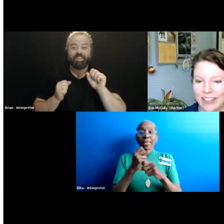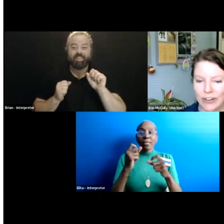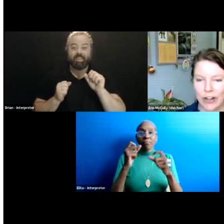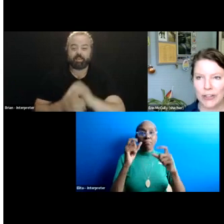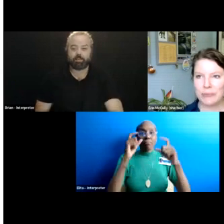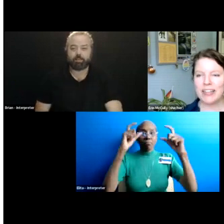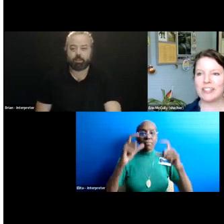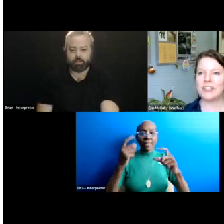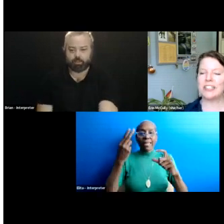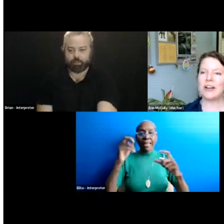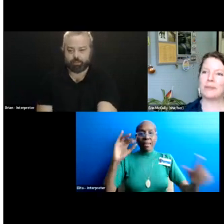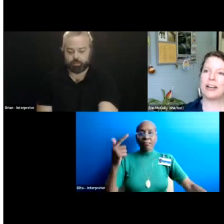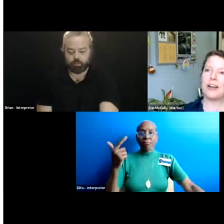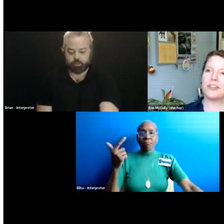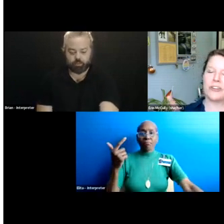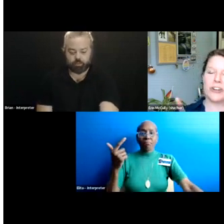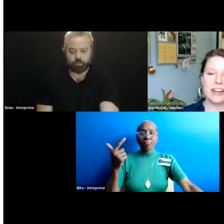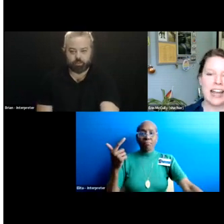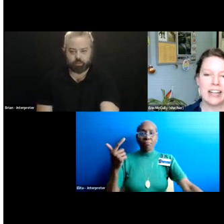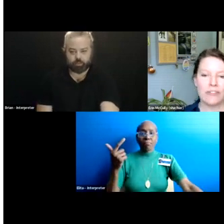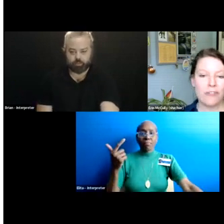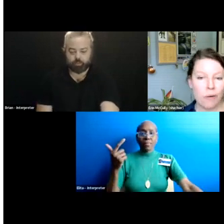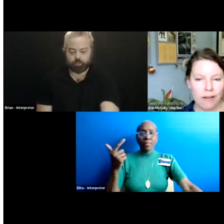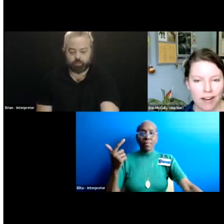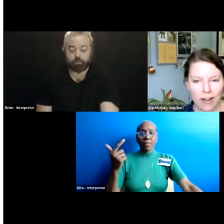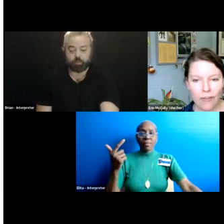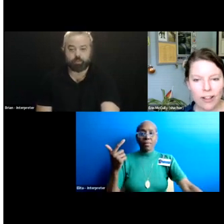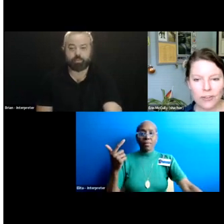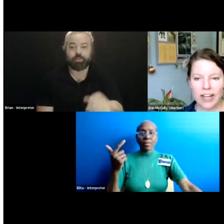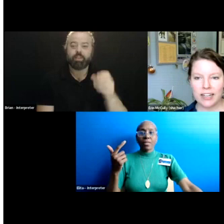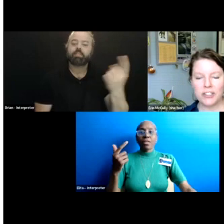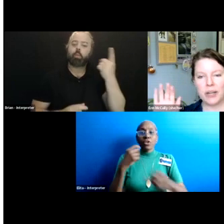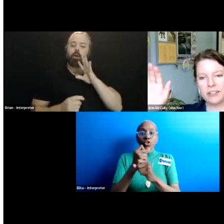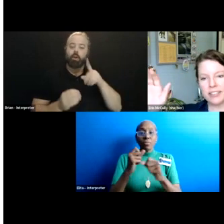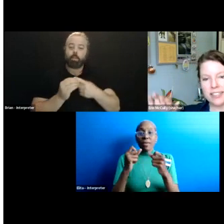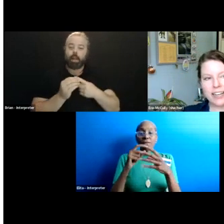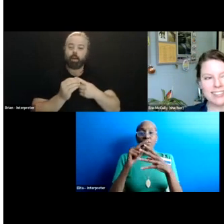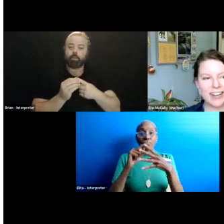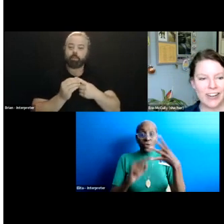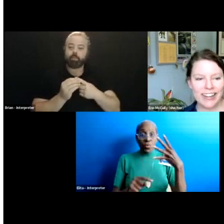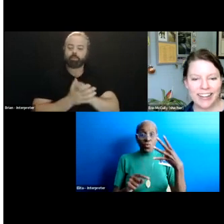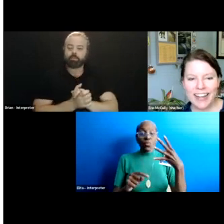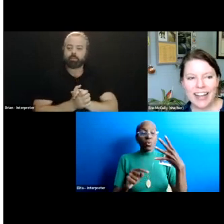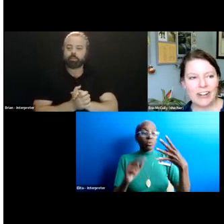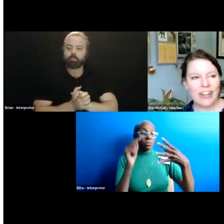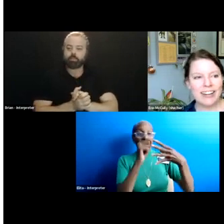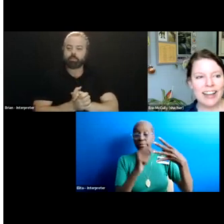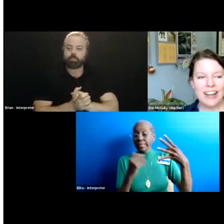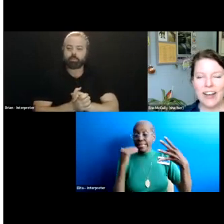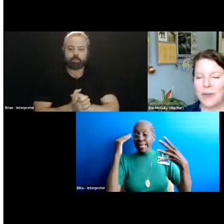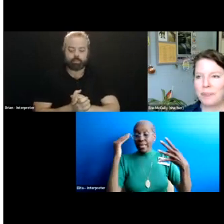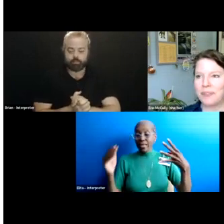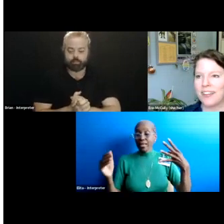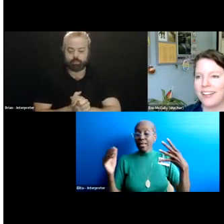headings in their document. And she talked about how she created heading 4 for all of her headings. She went into the styles area and